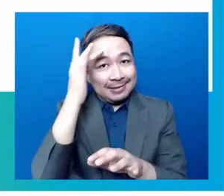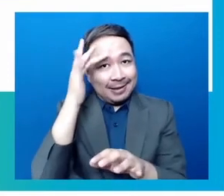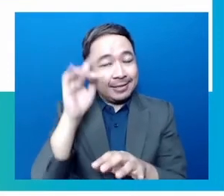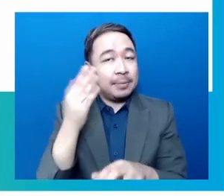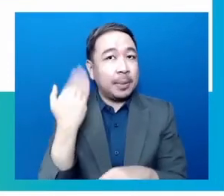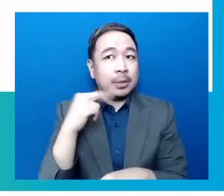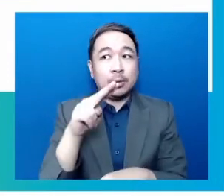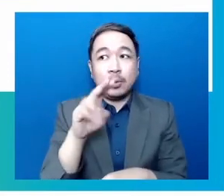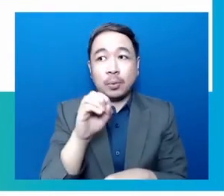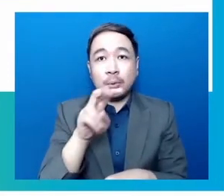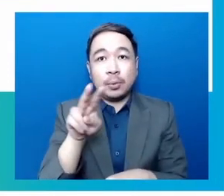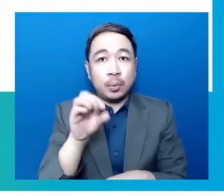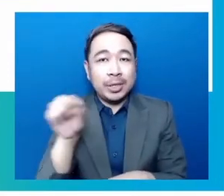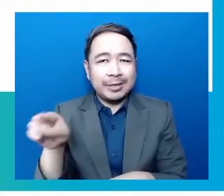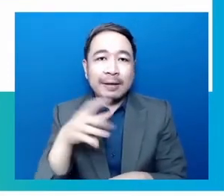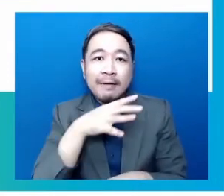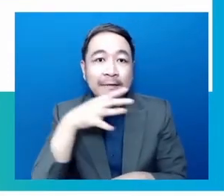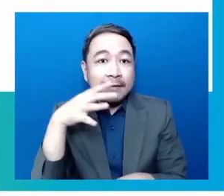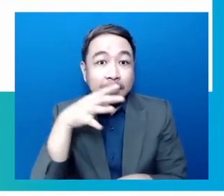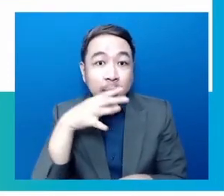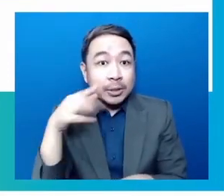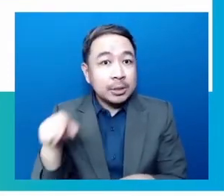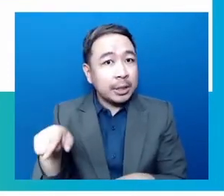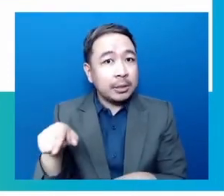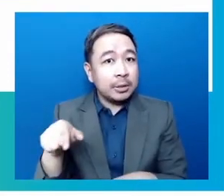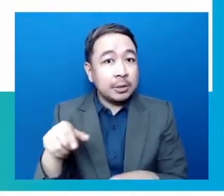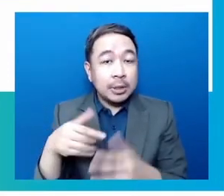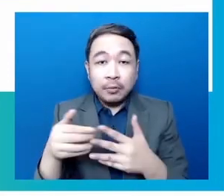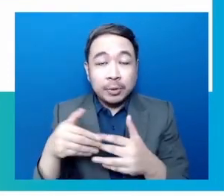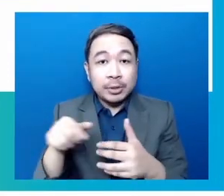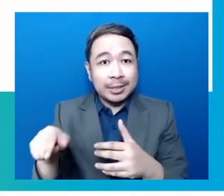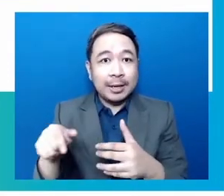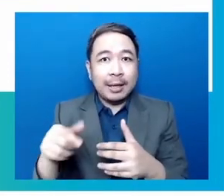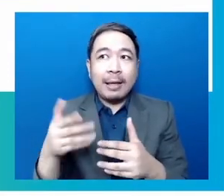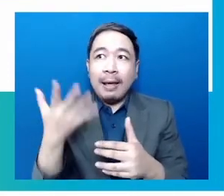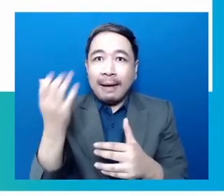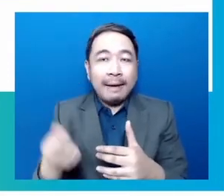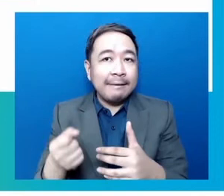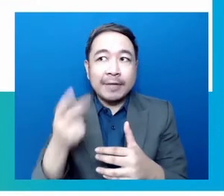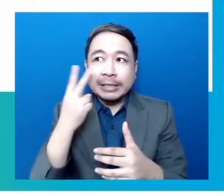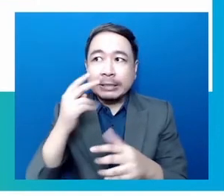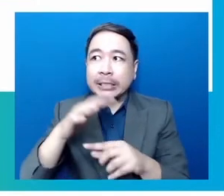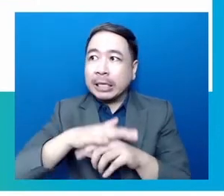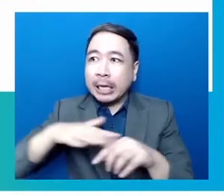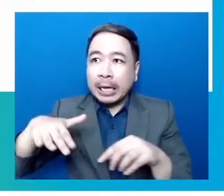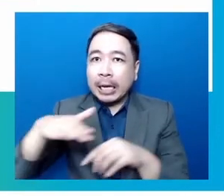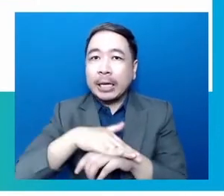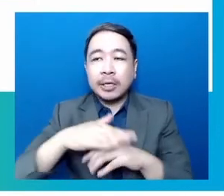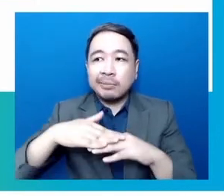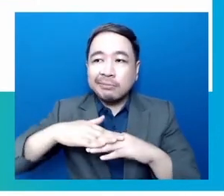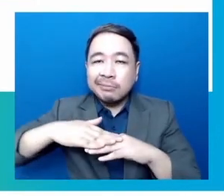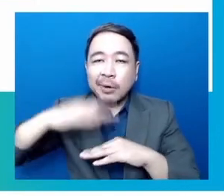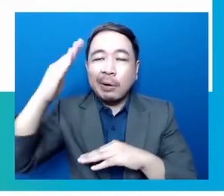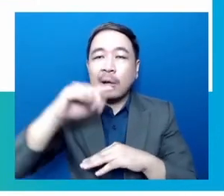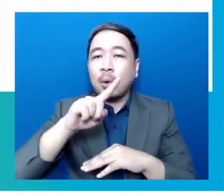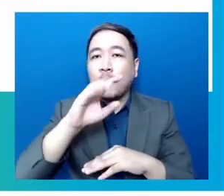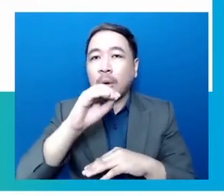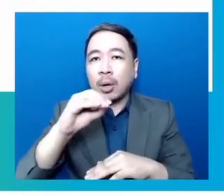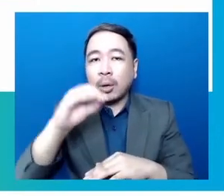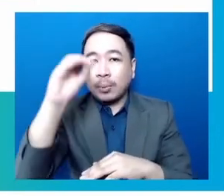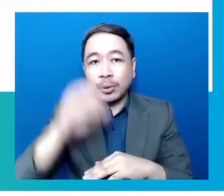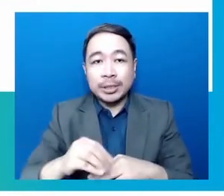this electricity even if the coverage reaches 100% in the country. Electricity price